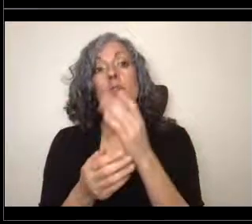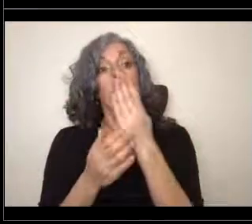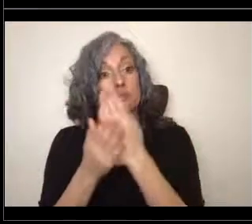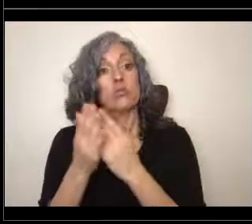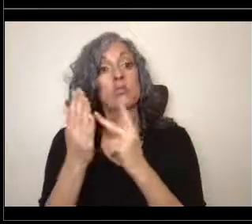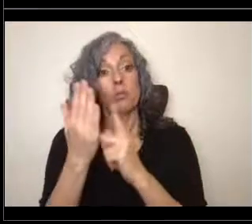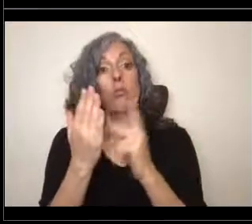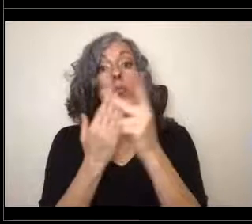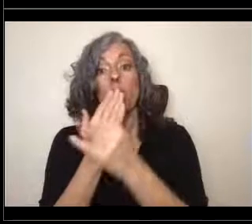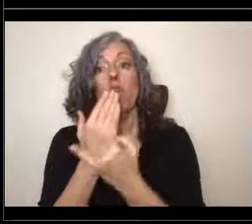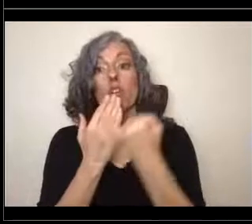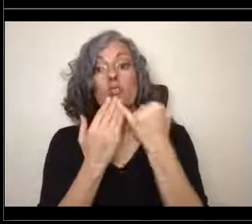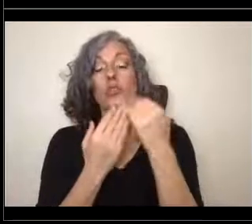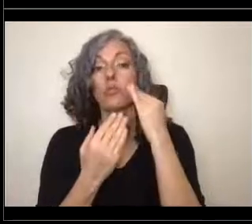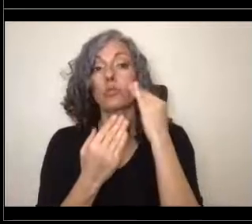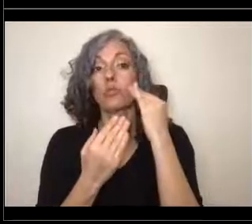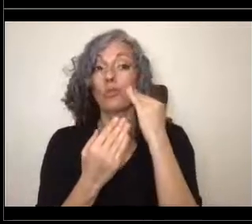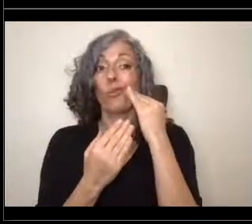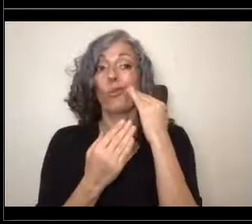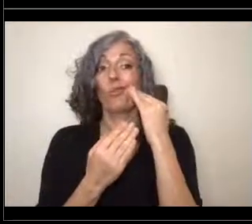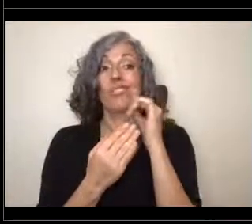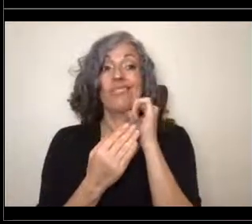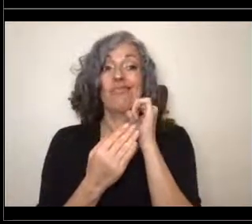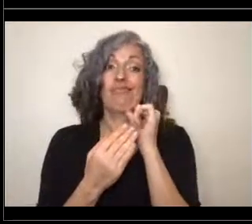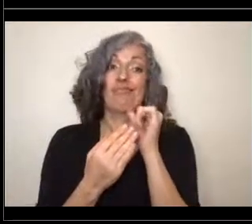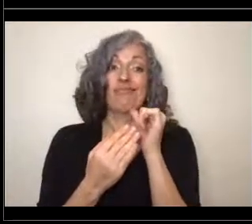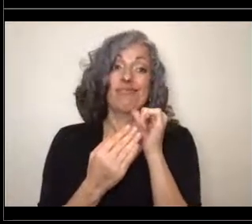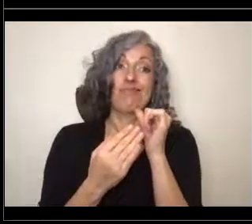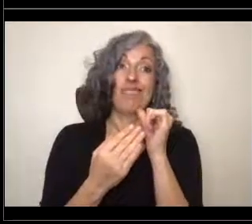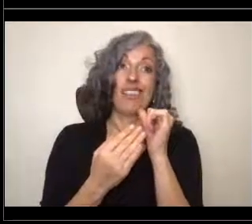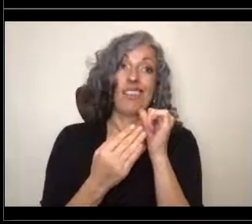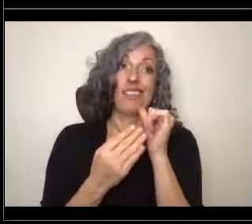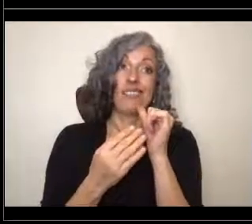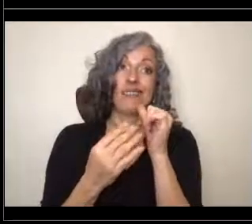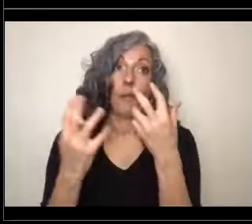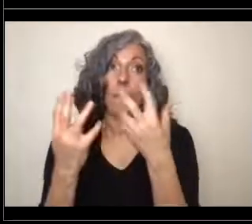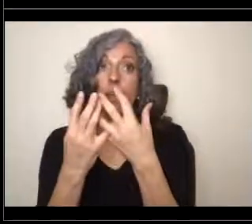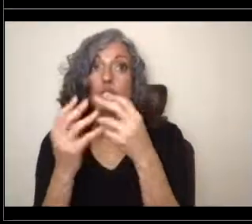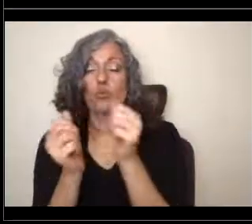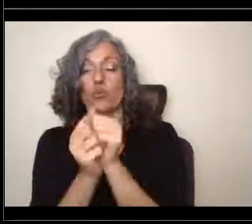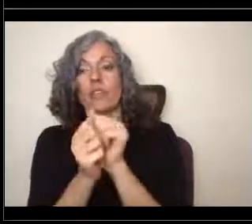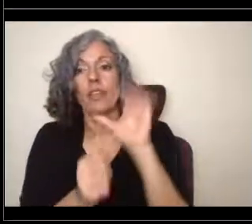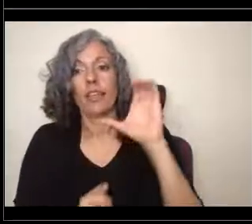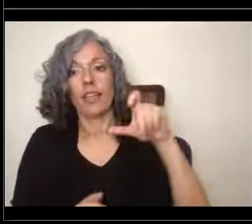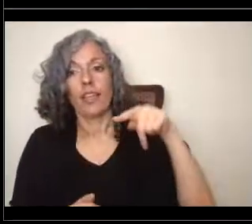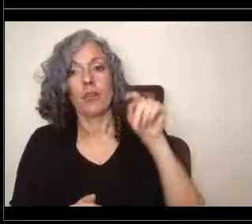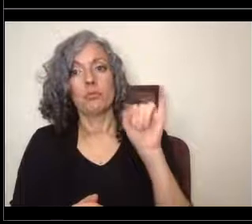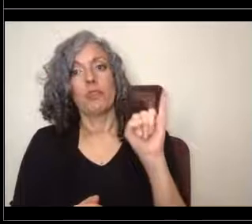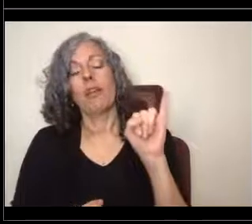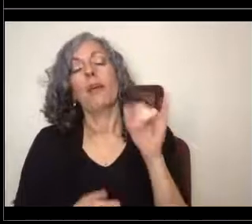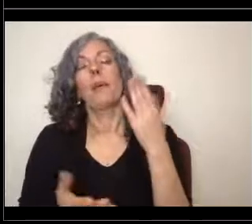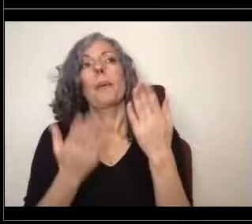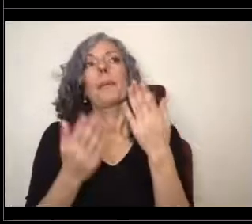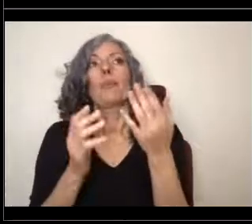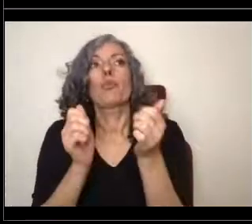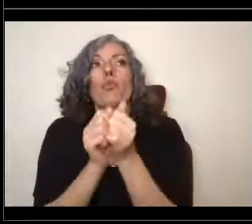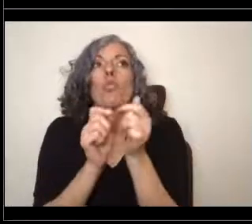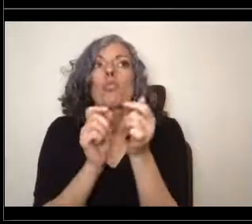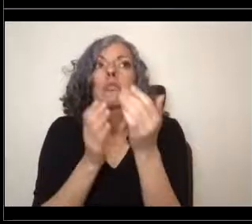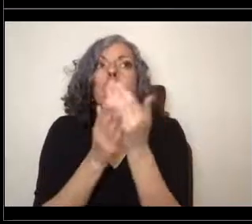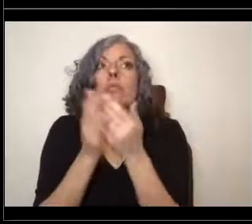all know are not too compatible with CAPTI, but with some tweaking, you know, perhaps minor,